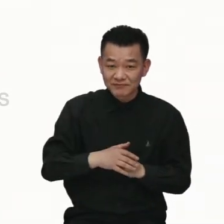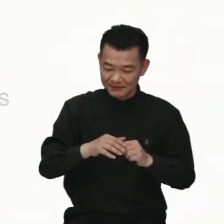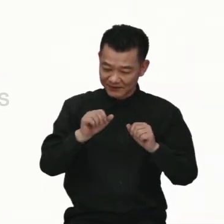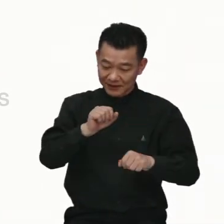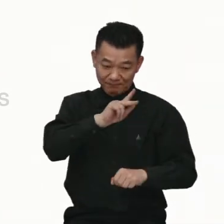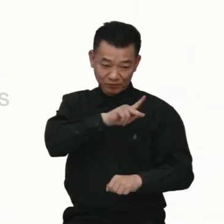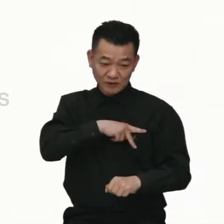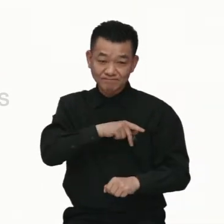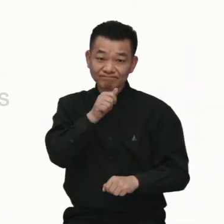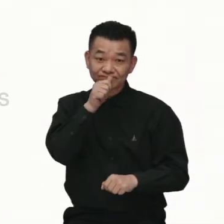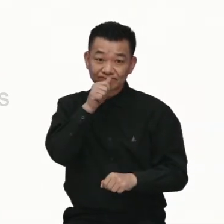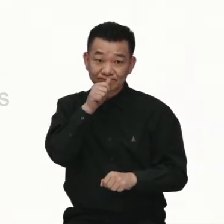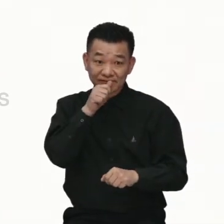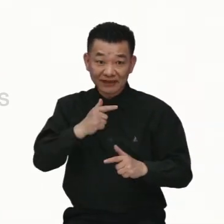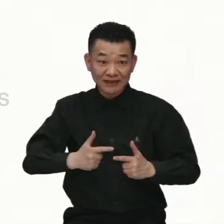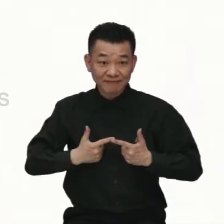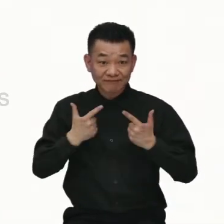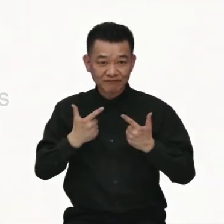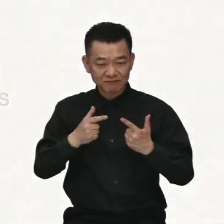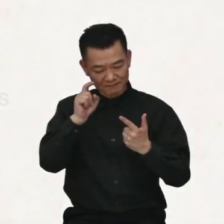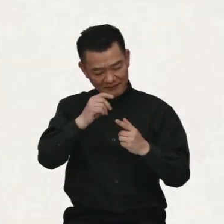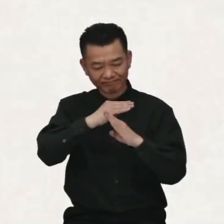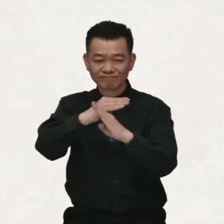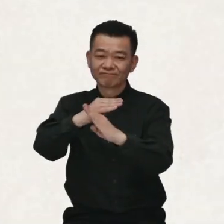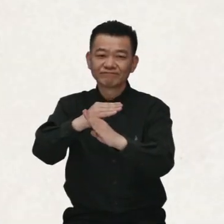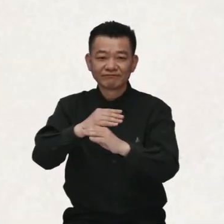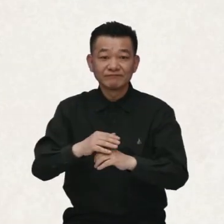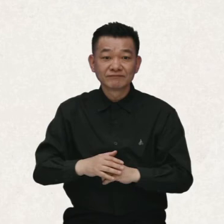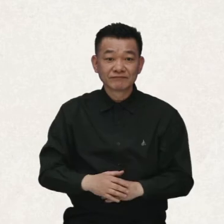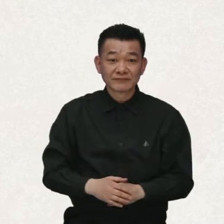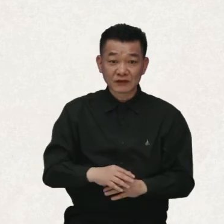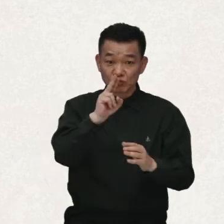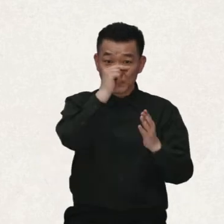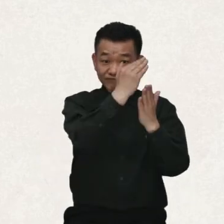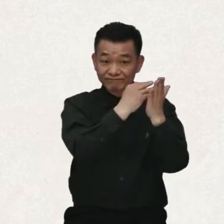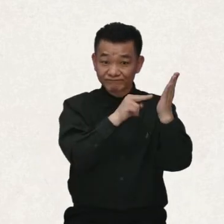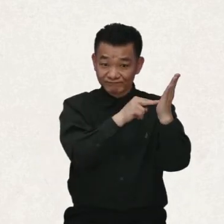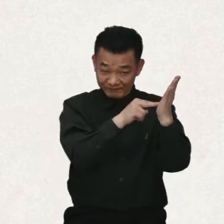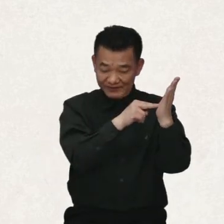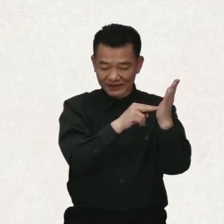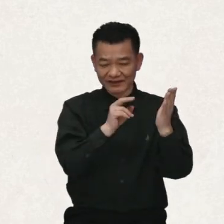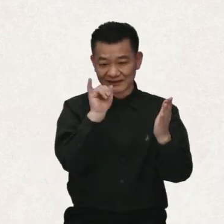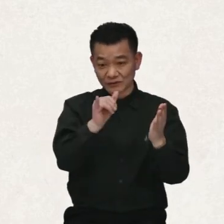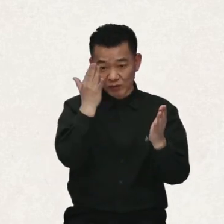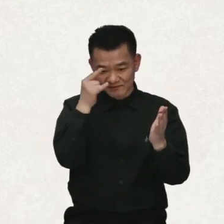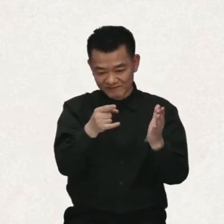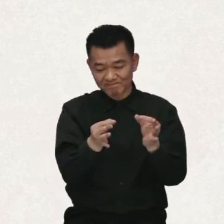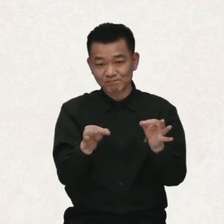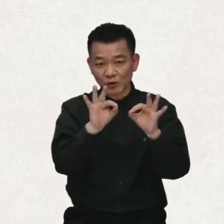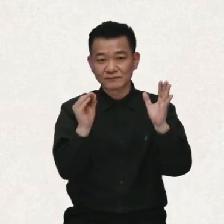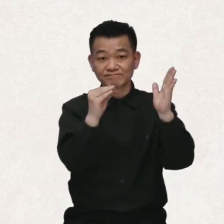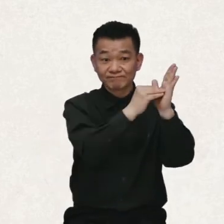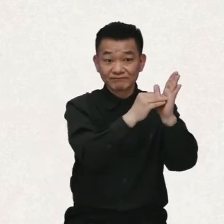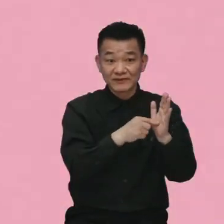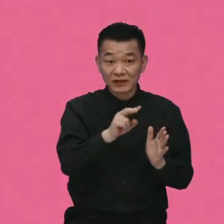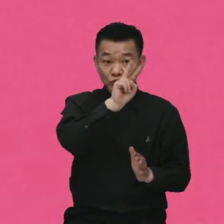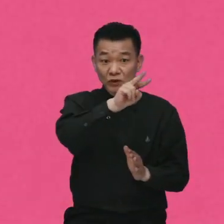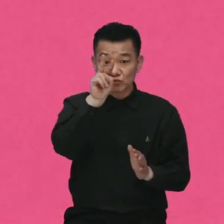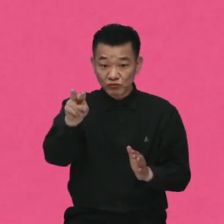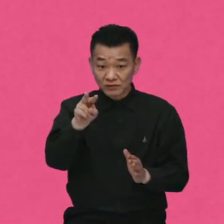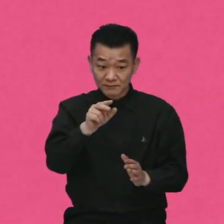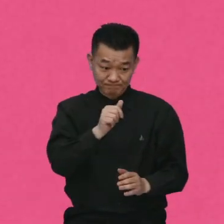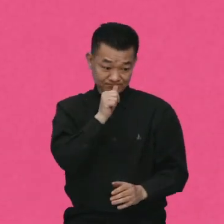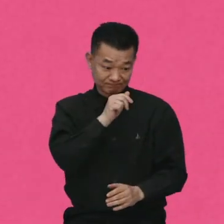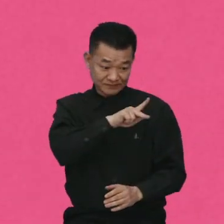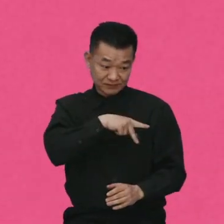for everyone at all times. The UNCRPD considers it important and thus created